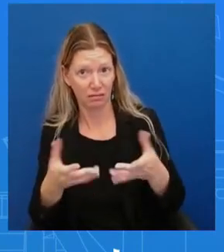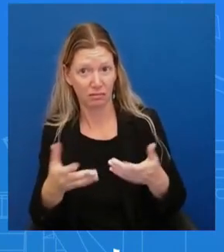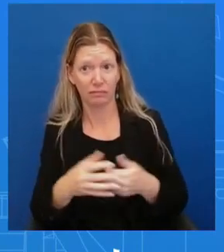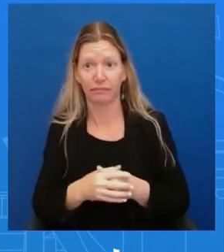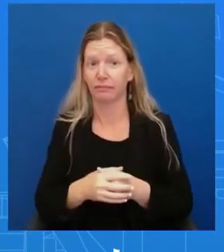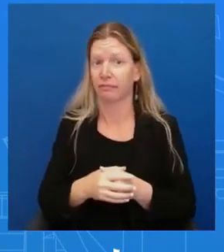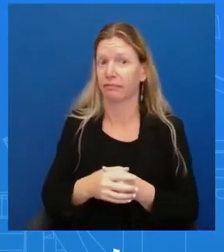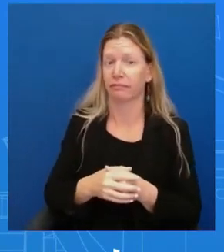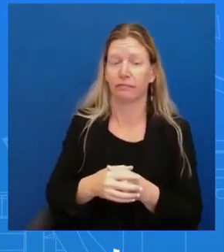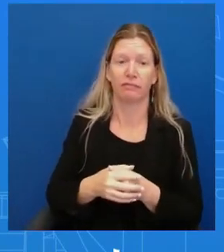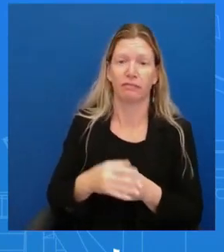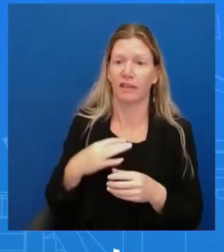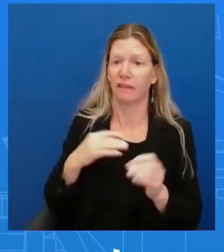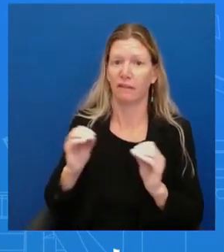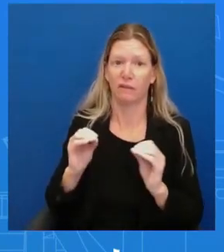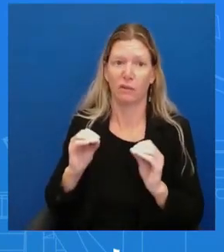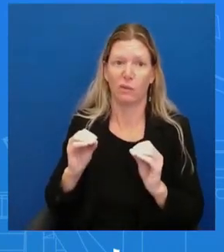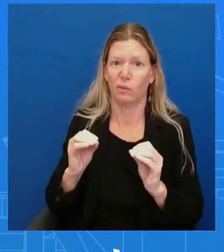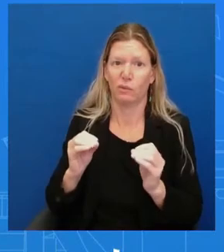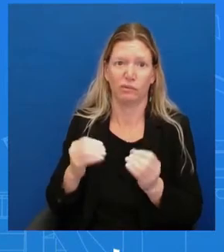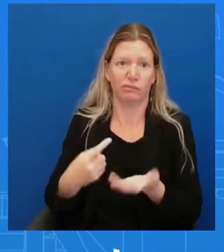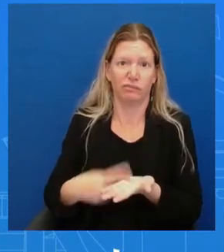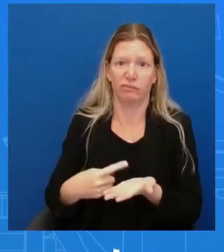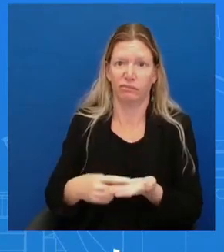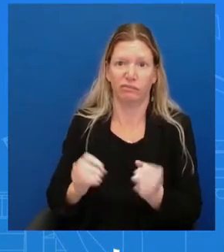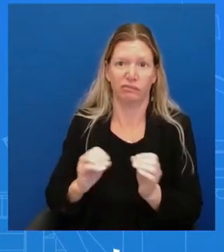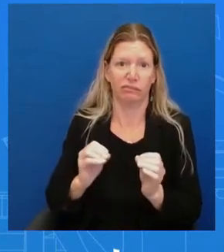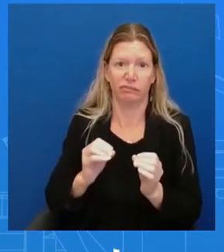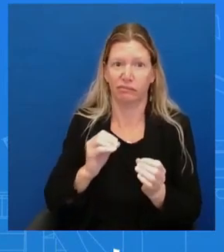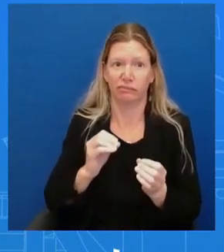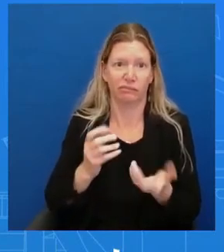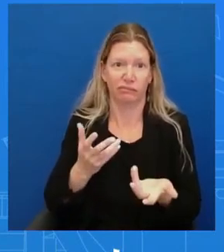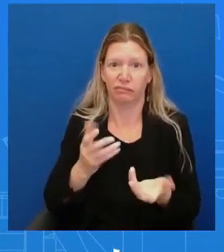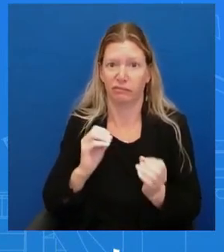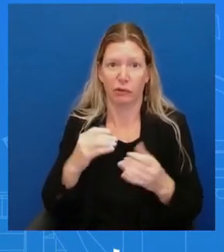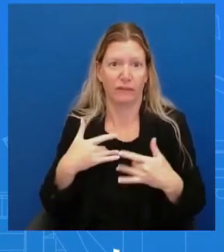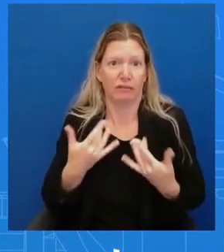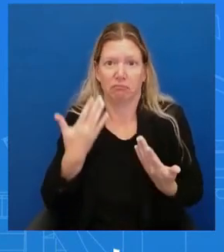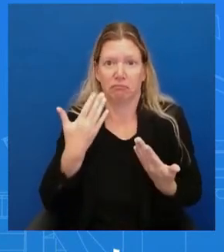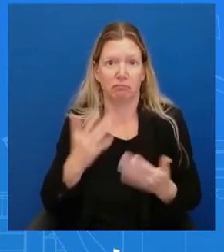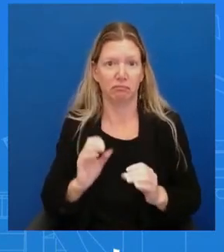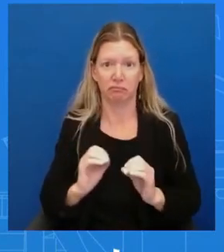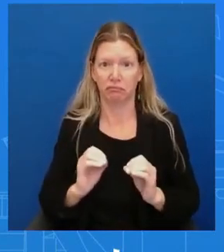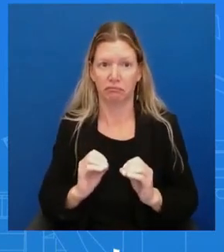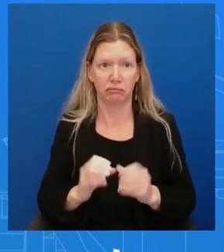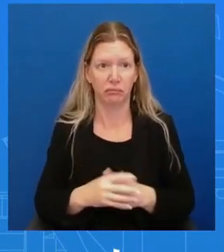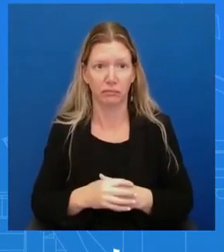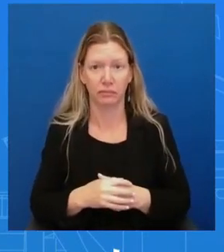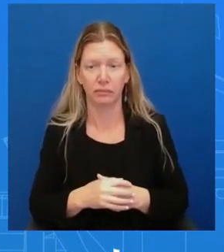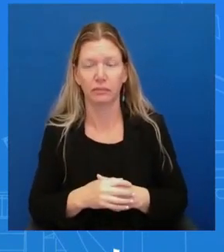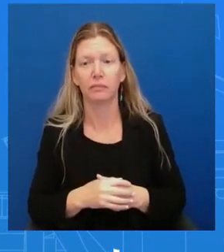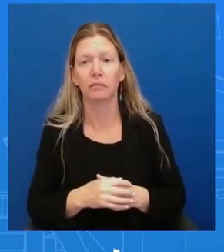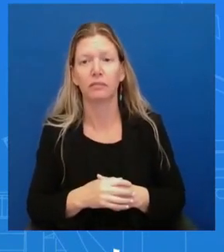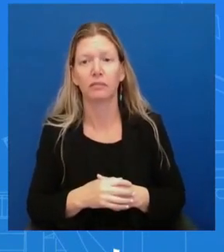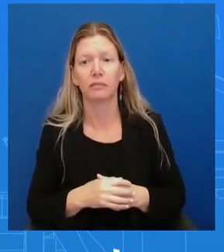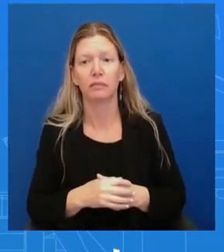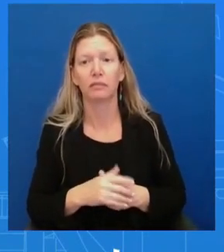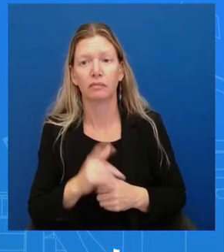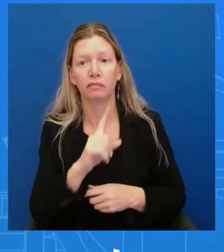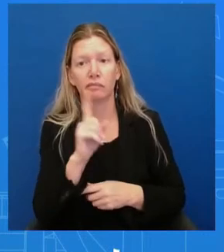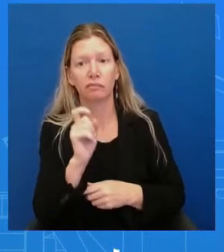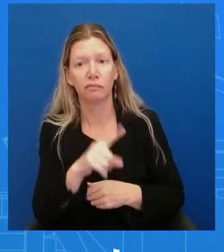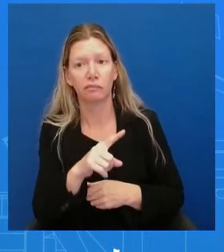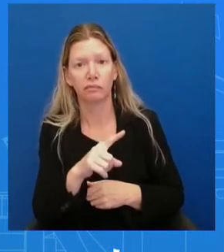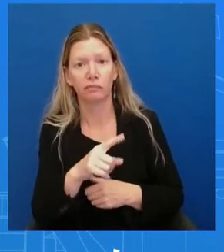upcoming event at this time. I just don't have anything to share. On LNG and Ukraine aid, can you say, is the president